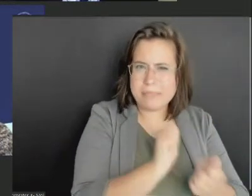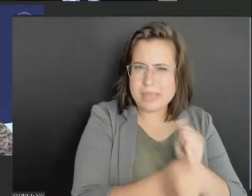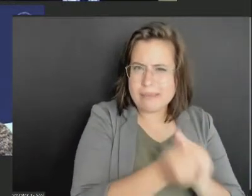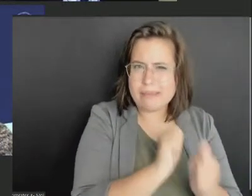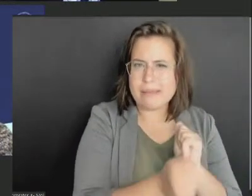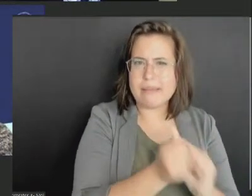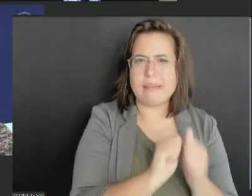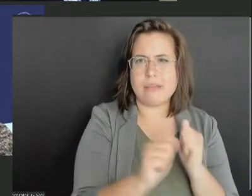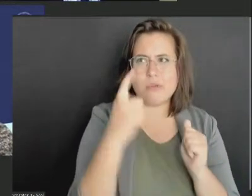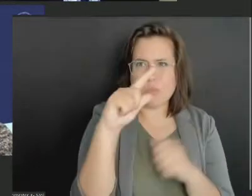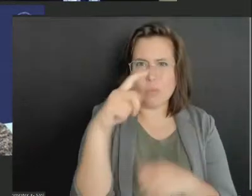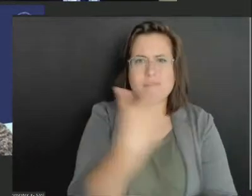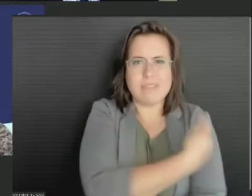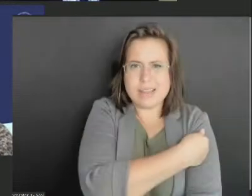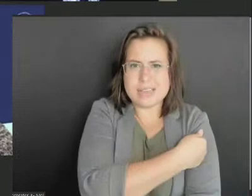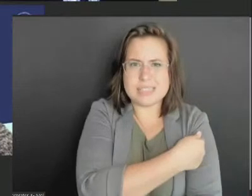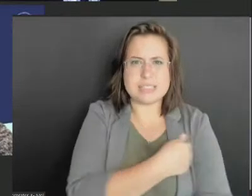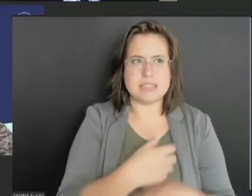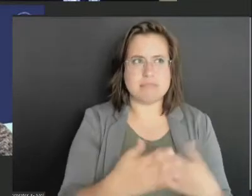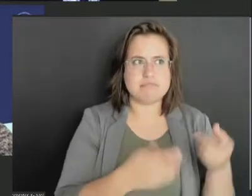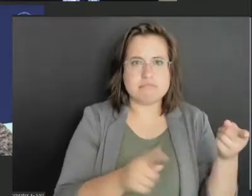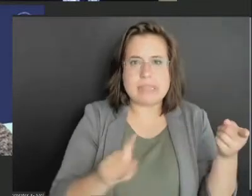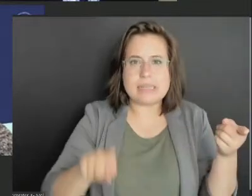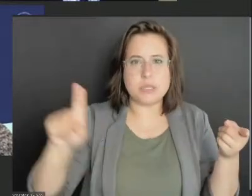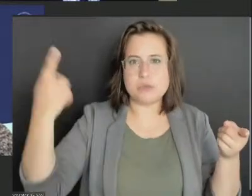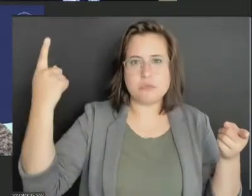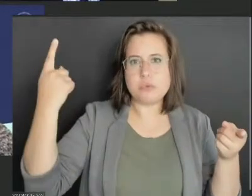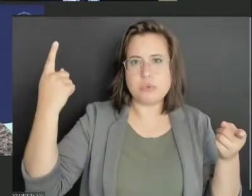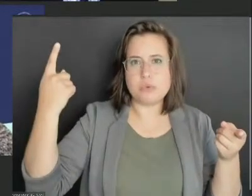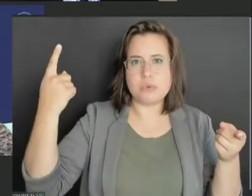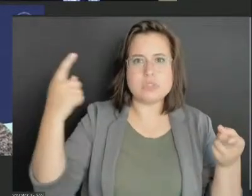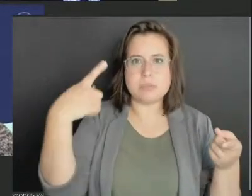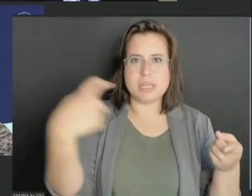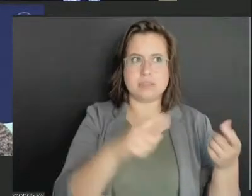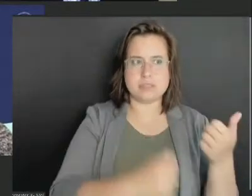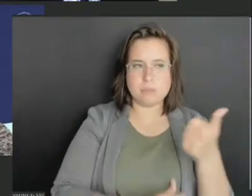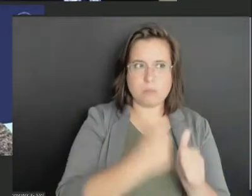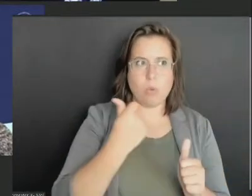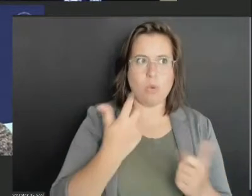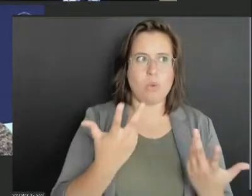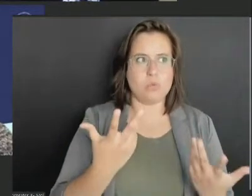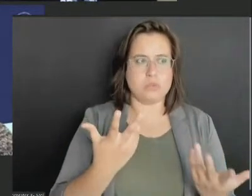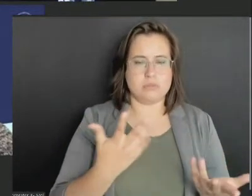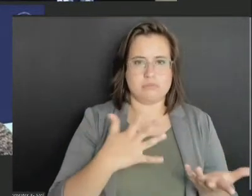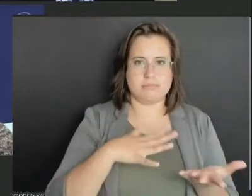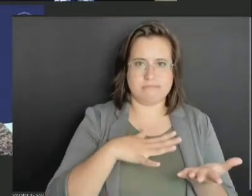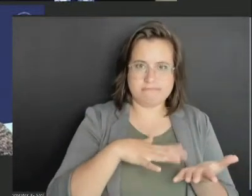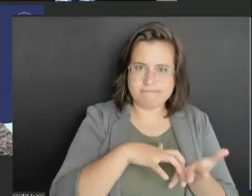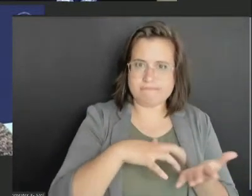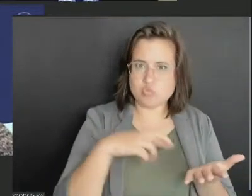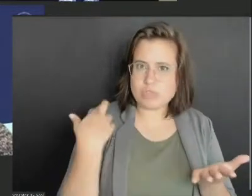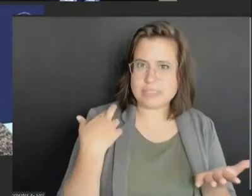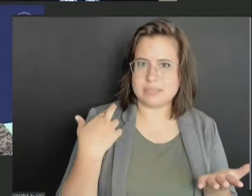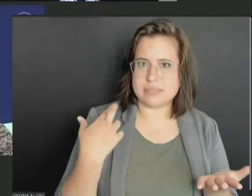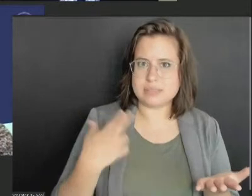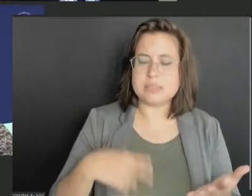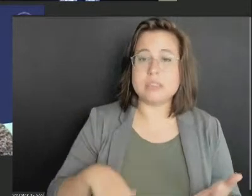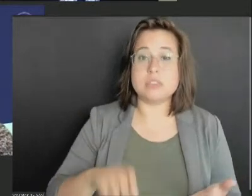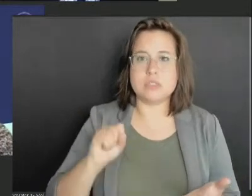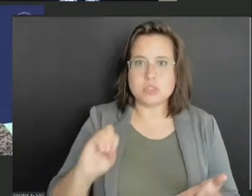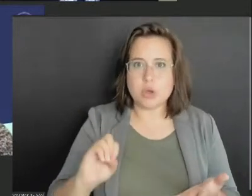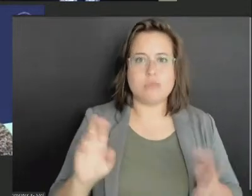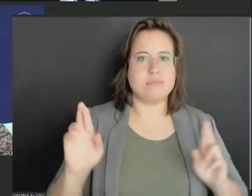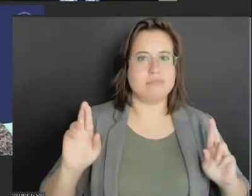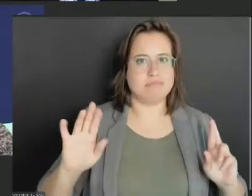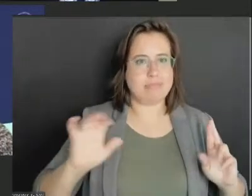the vaccines, even though they needed it first, because they were at most at risk. So having set aside allotments will help to remove